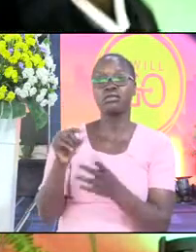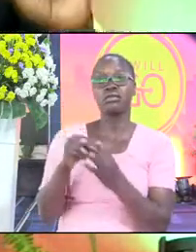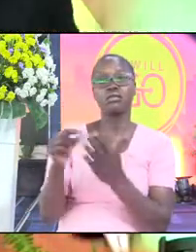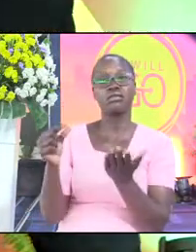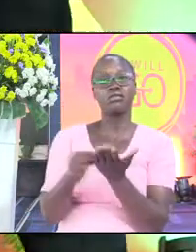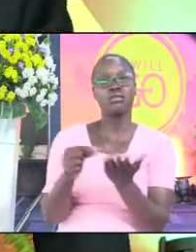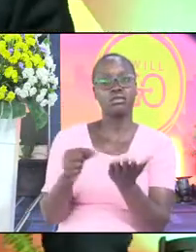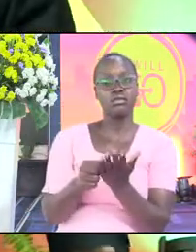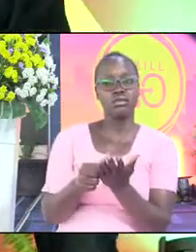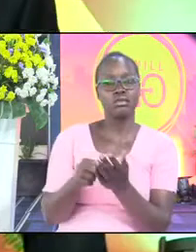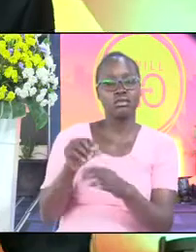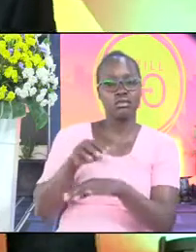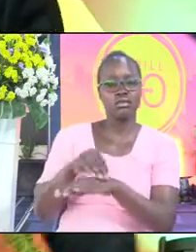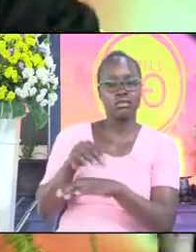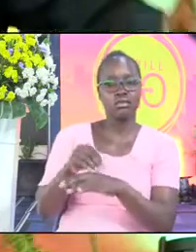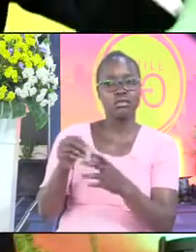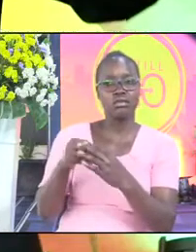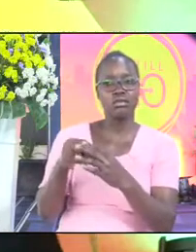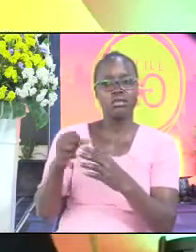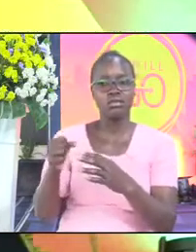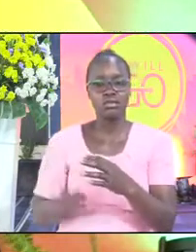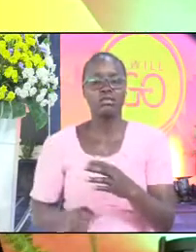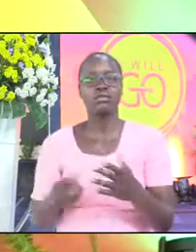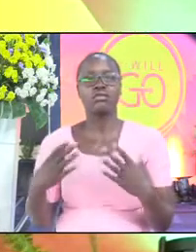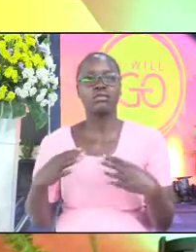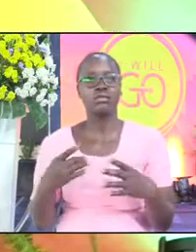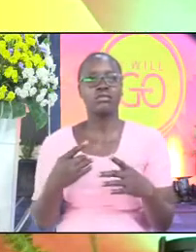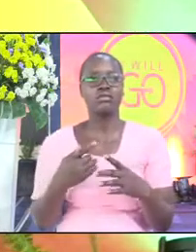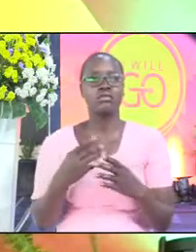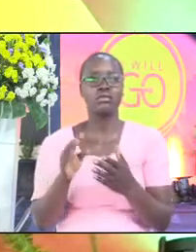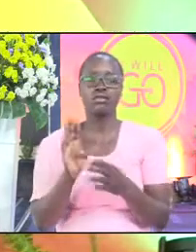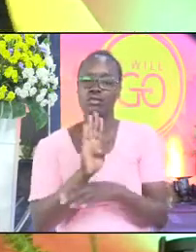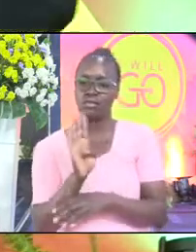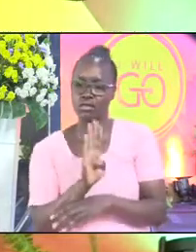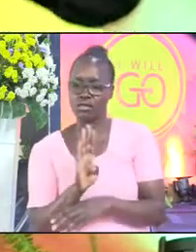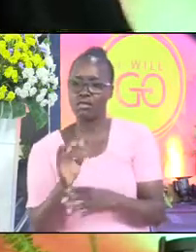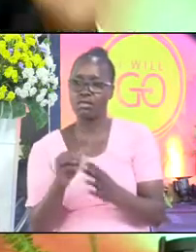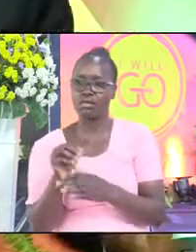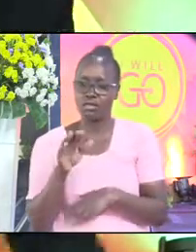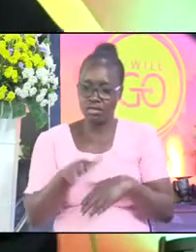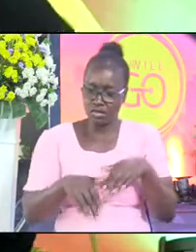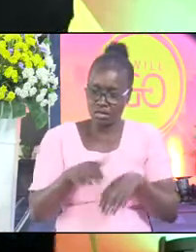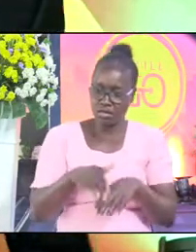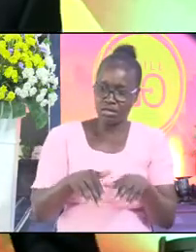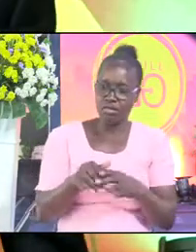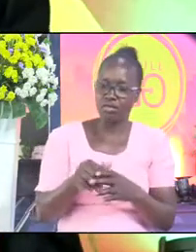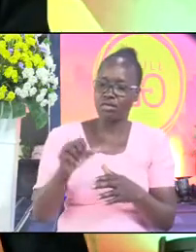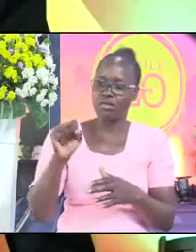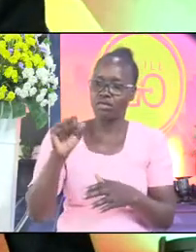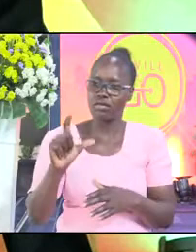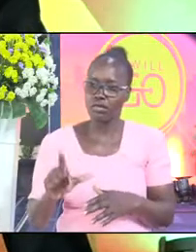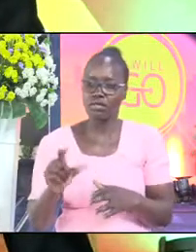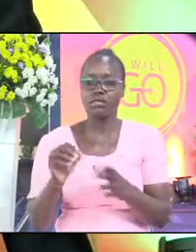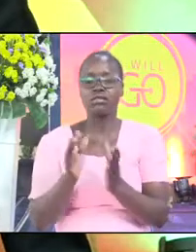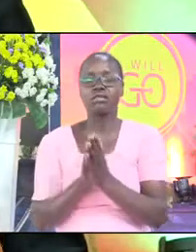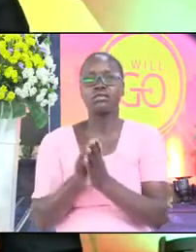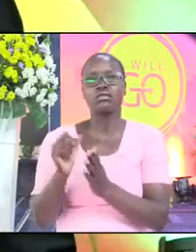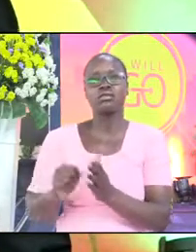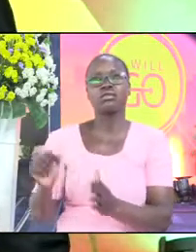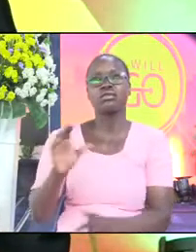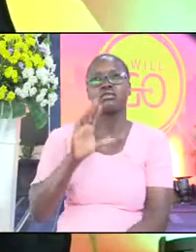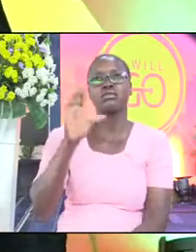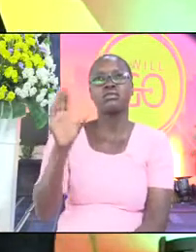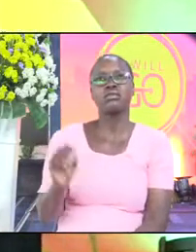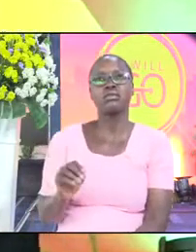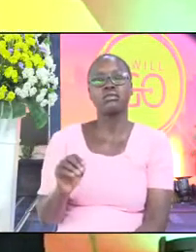Ghanaians, Namibians or Lesotho people, Botswana or Swazis, Sierra Leones or South